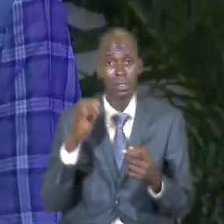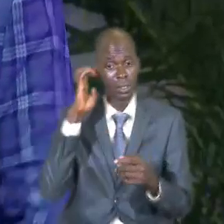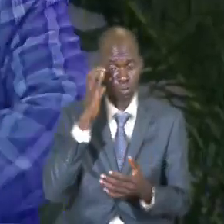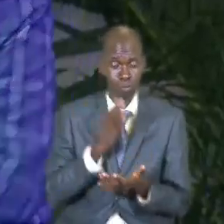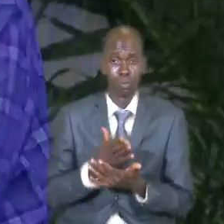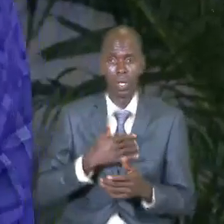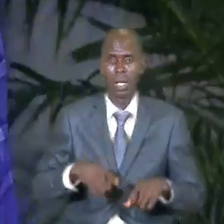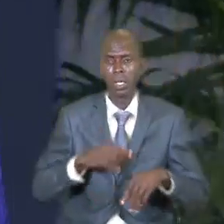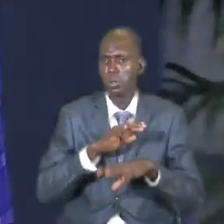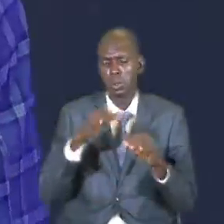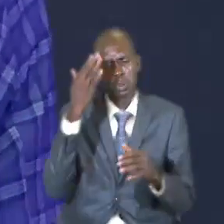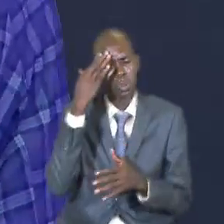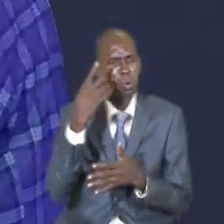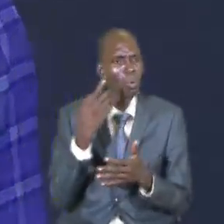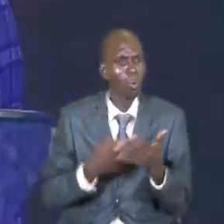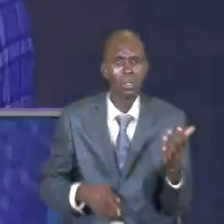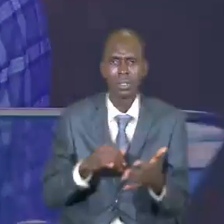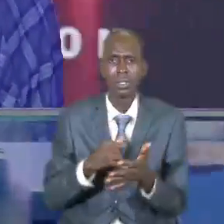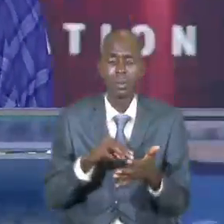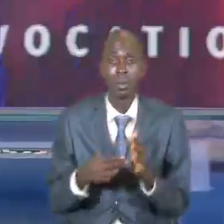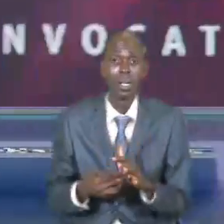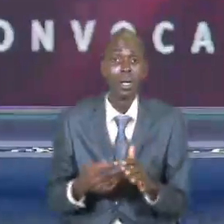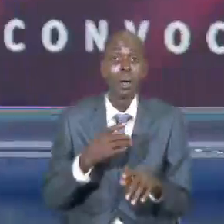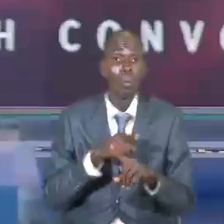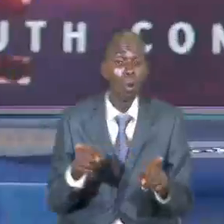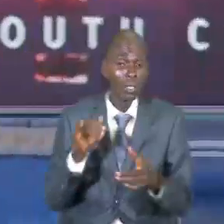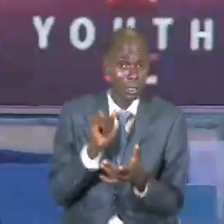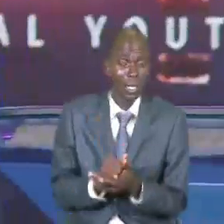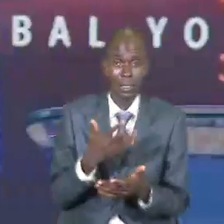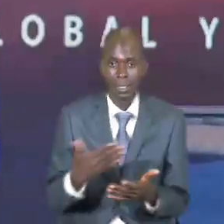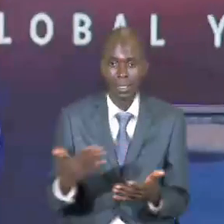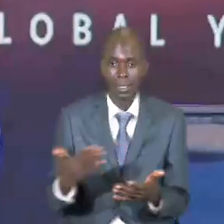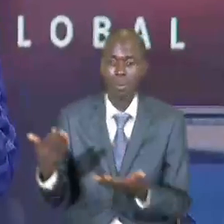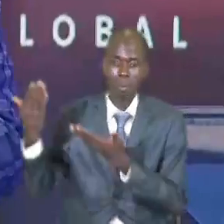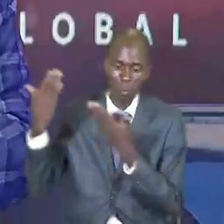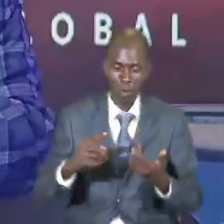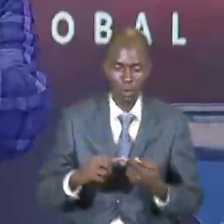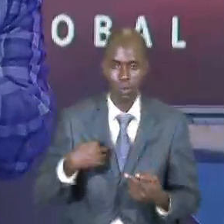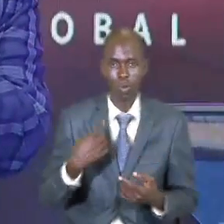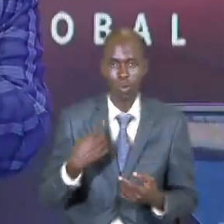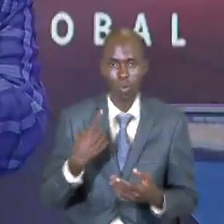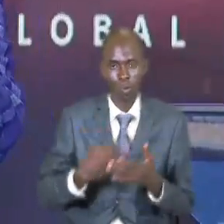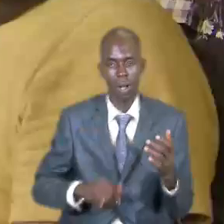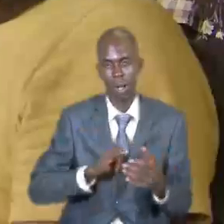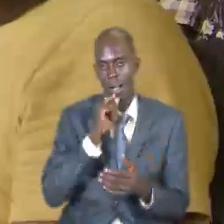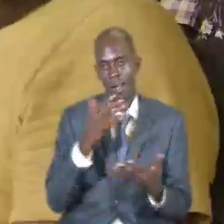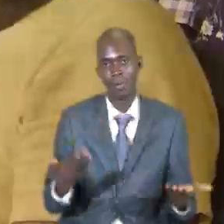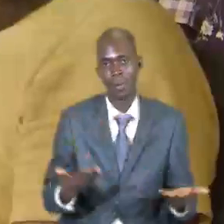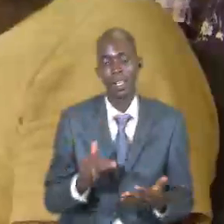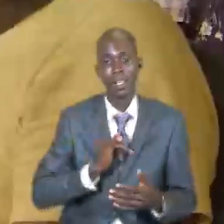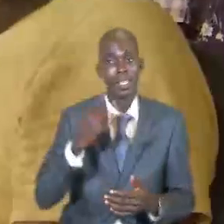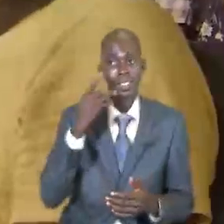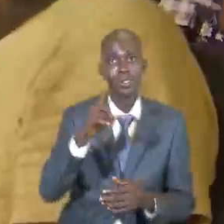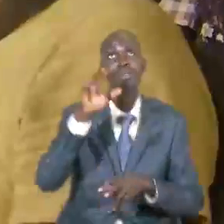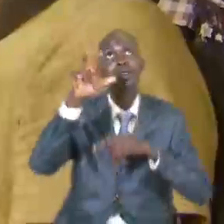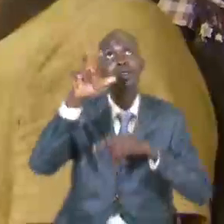my life that has brought me to where I am now. And I see you climbing higher than I have climbed. I see